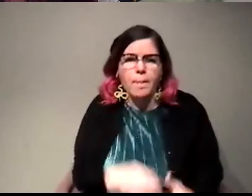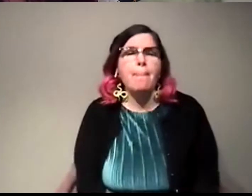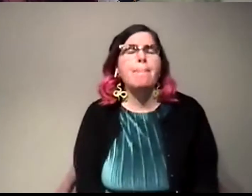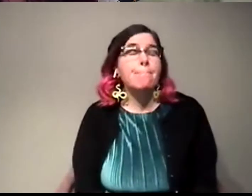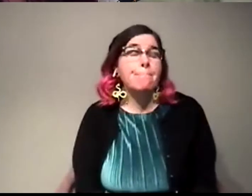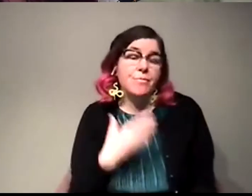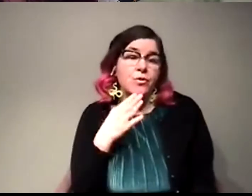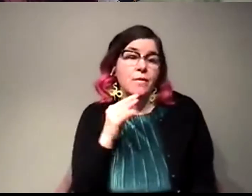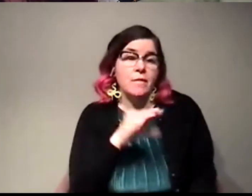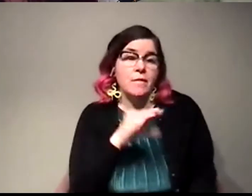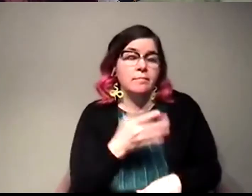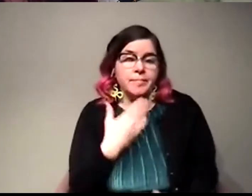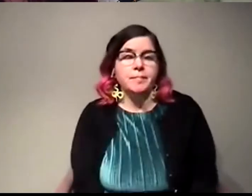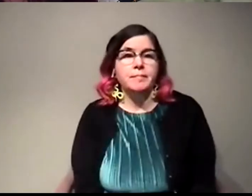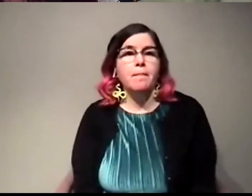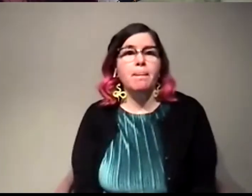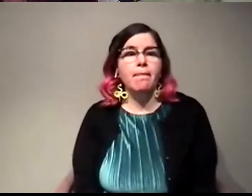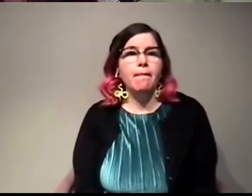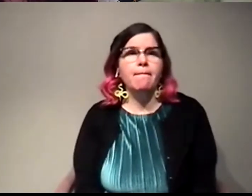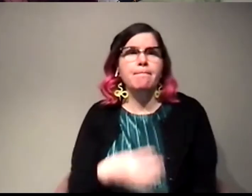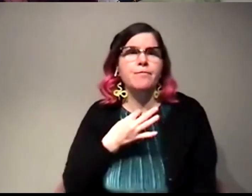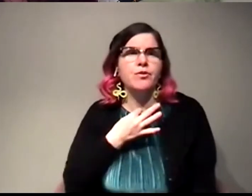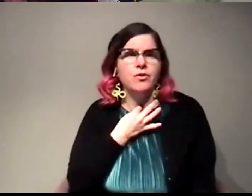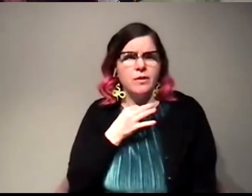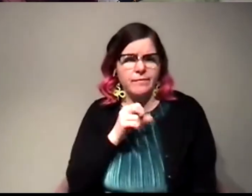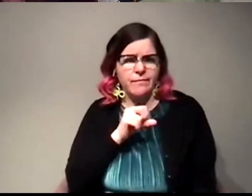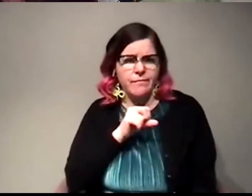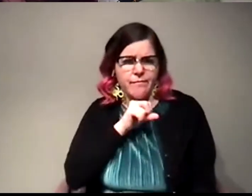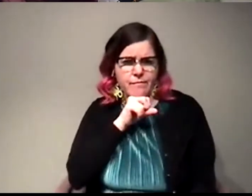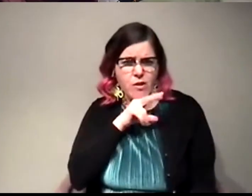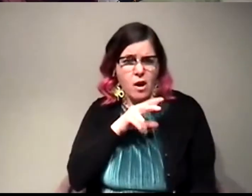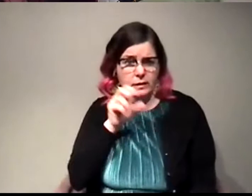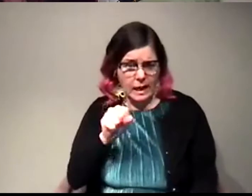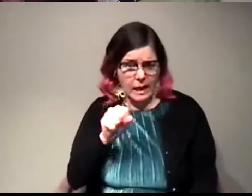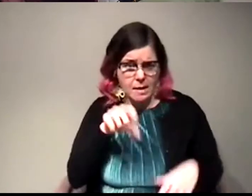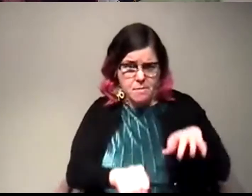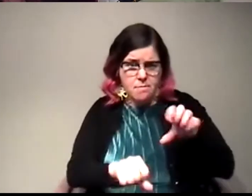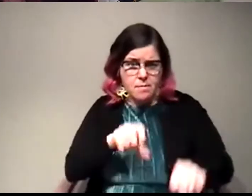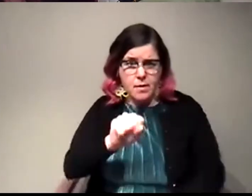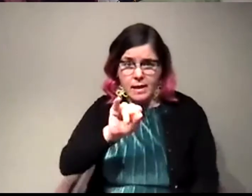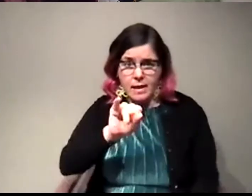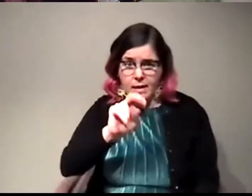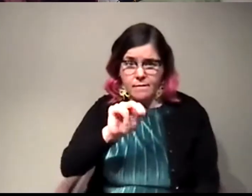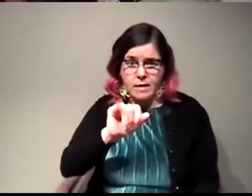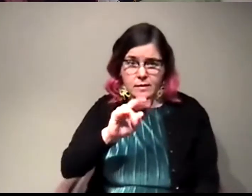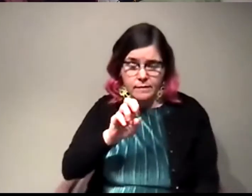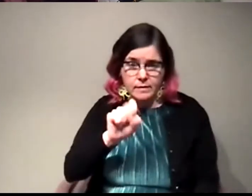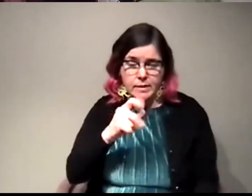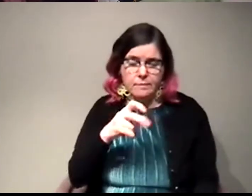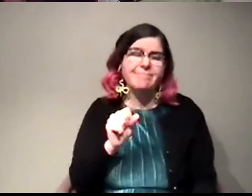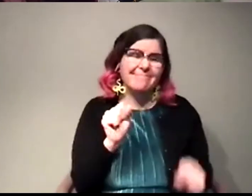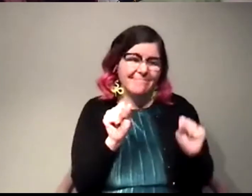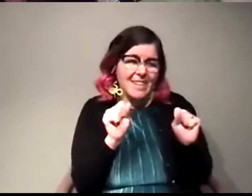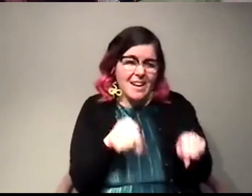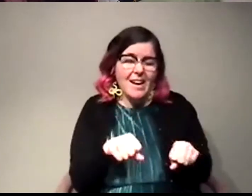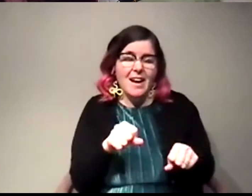advice. Razvan wants to know, can frogs be invasive species? They can, and this is actually very relevant to where I